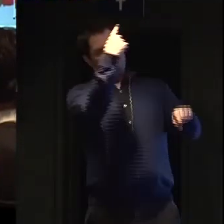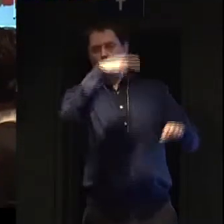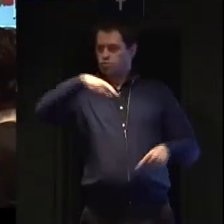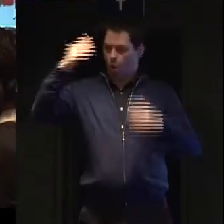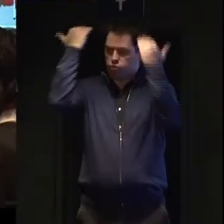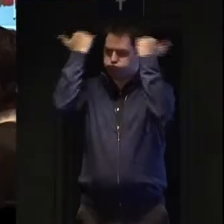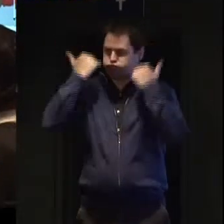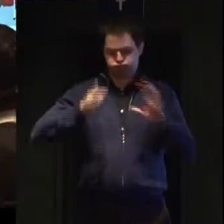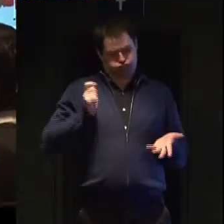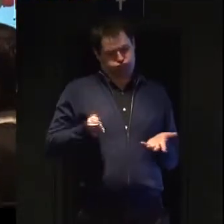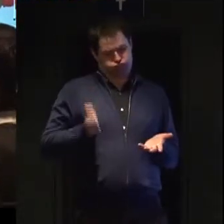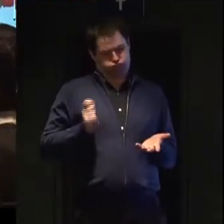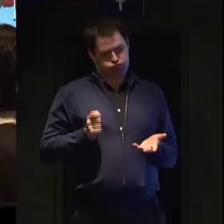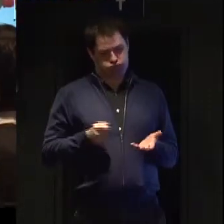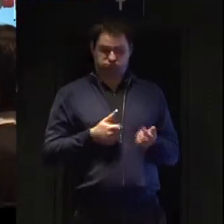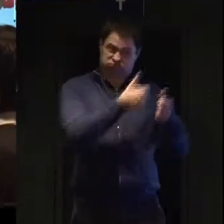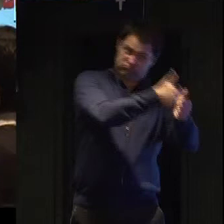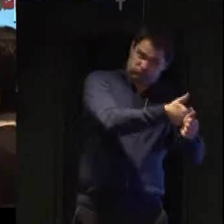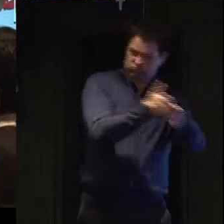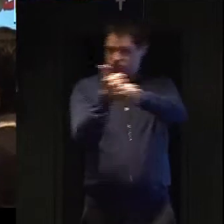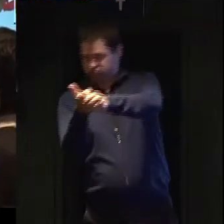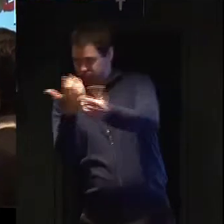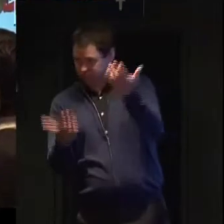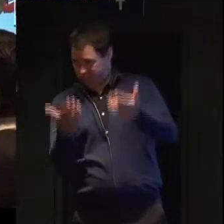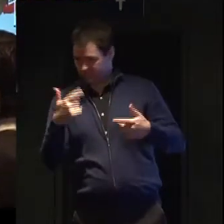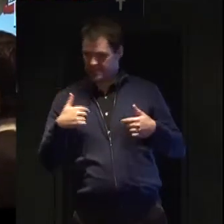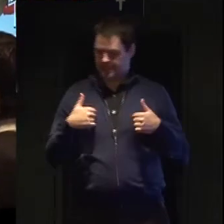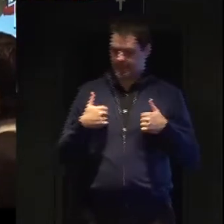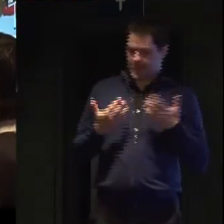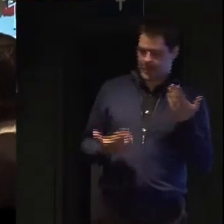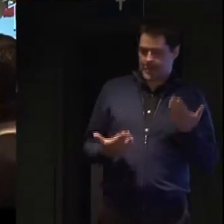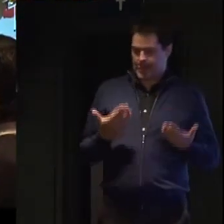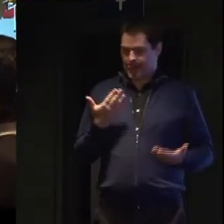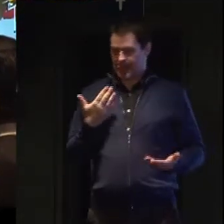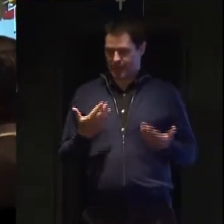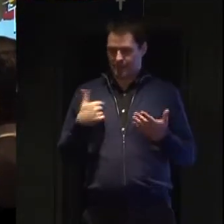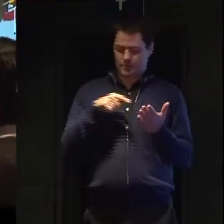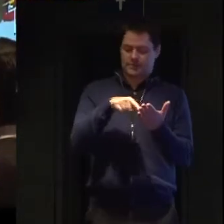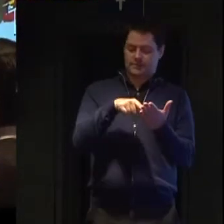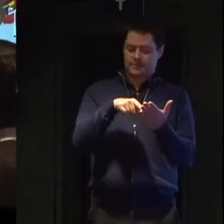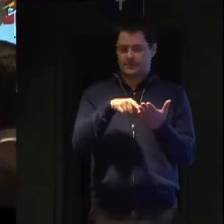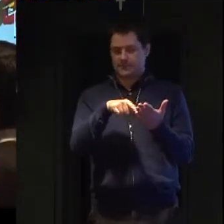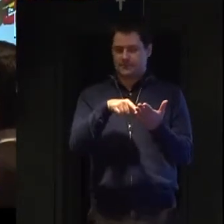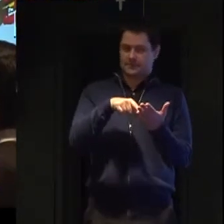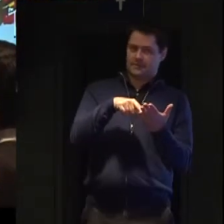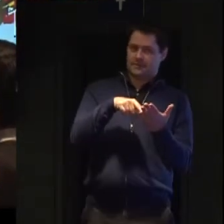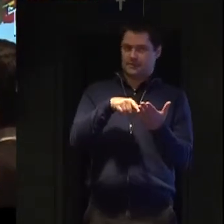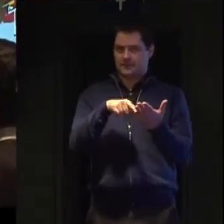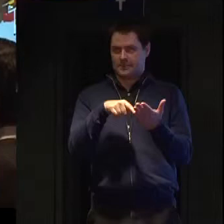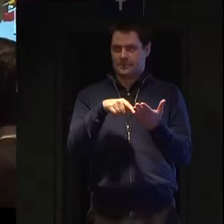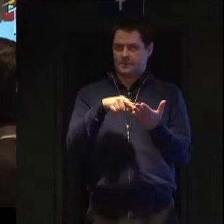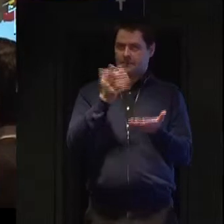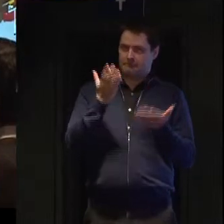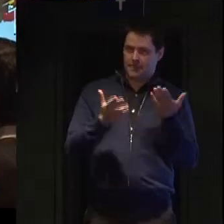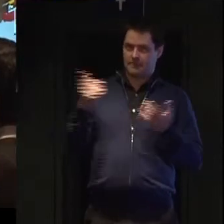think a court will rule in your favour with the decision what you're making? And that often gets them thinking, and that often gets the policies